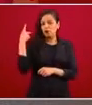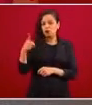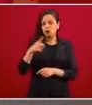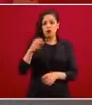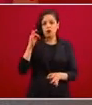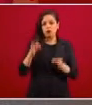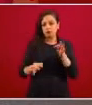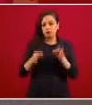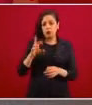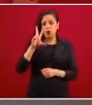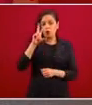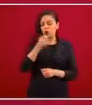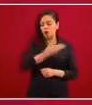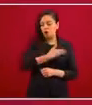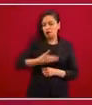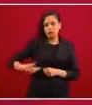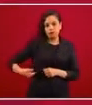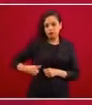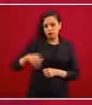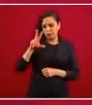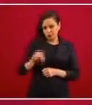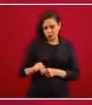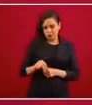sufficiently yet.